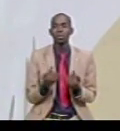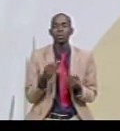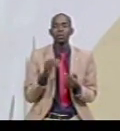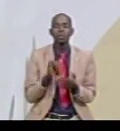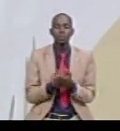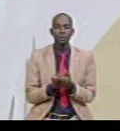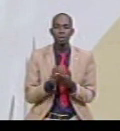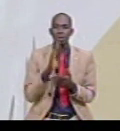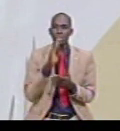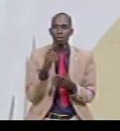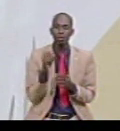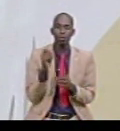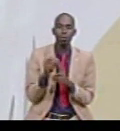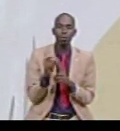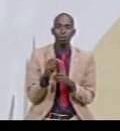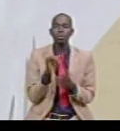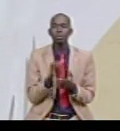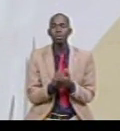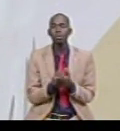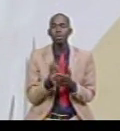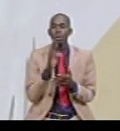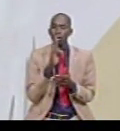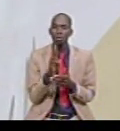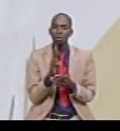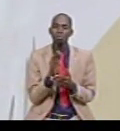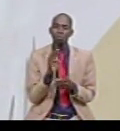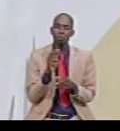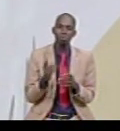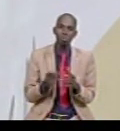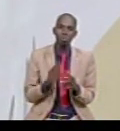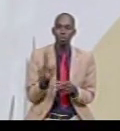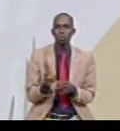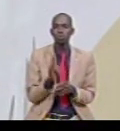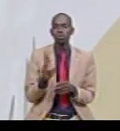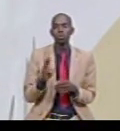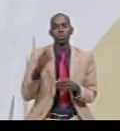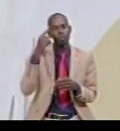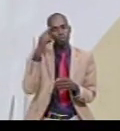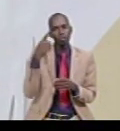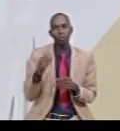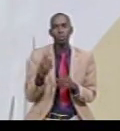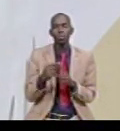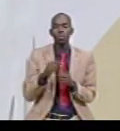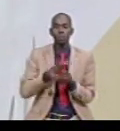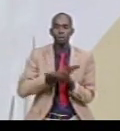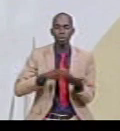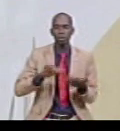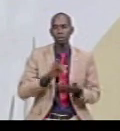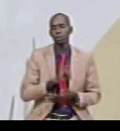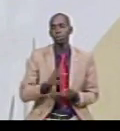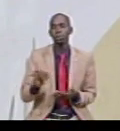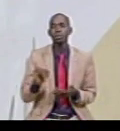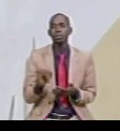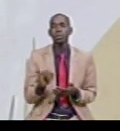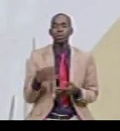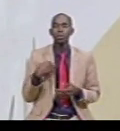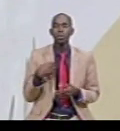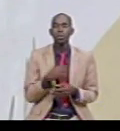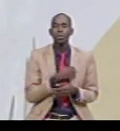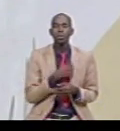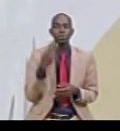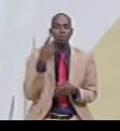the words that are alternative to atonement propensation Expedition we see all